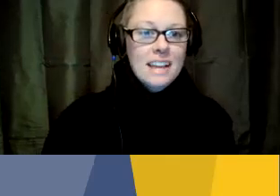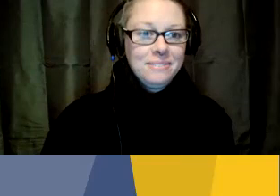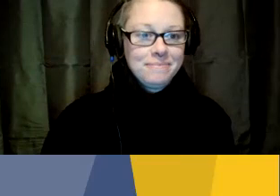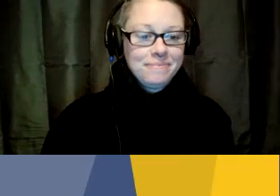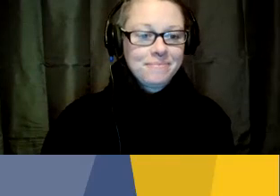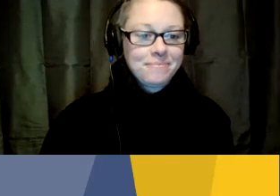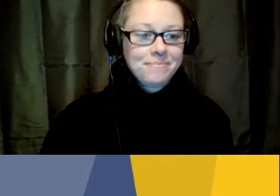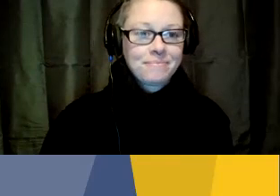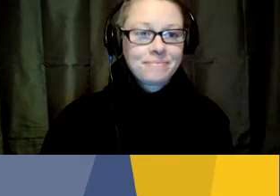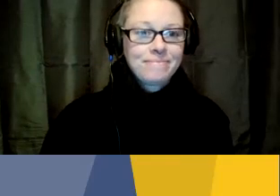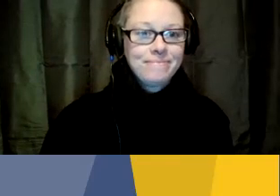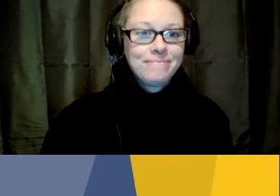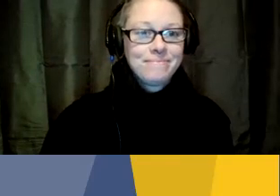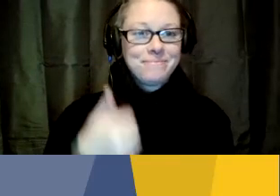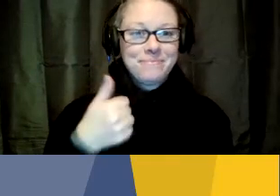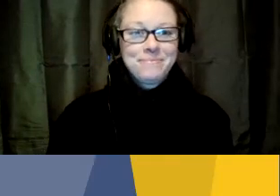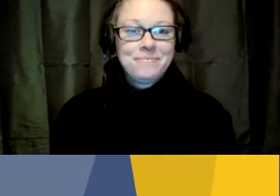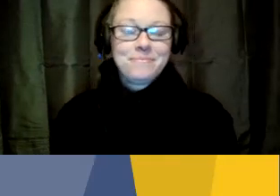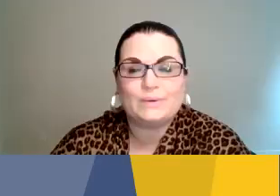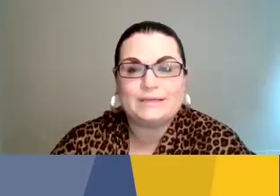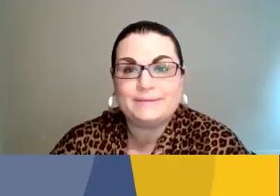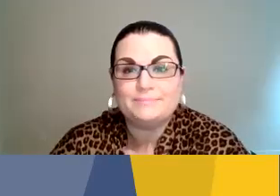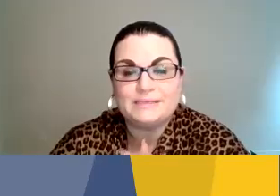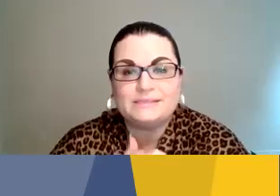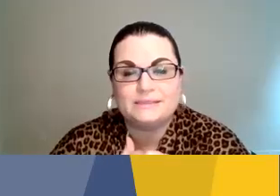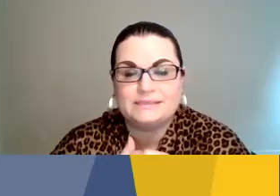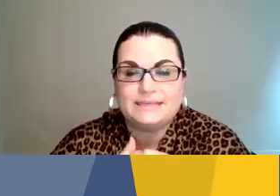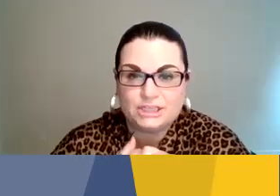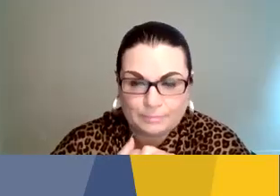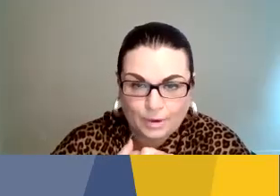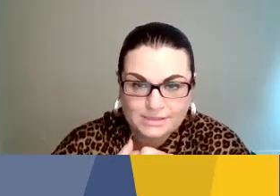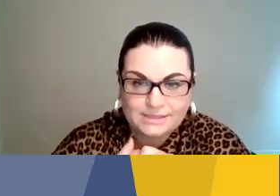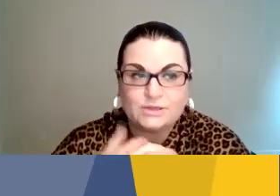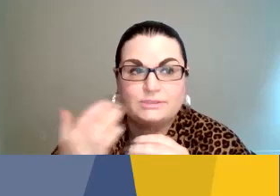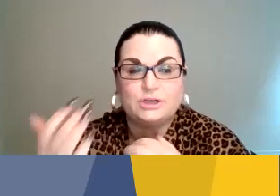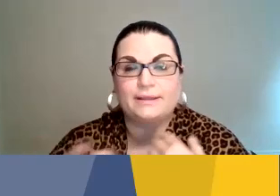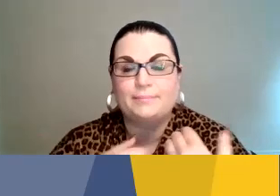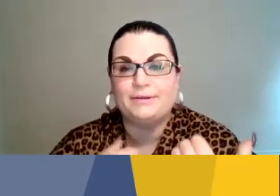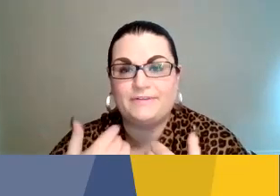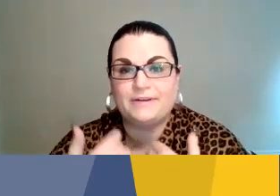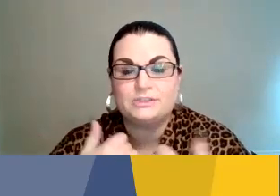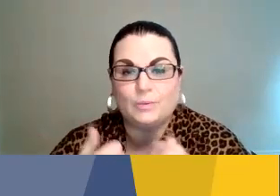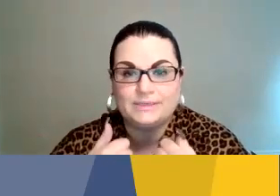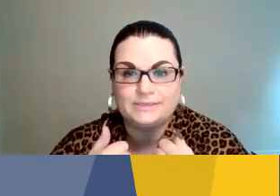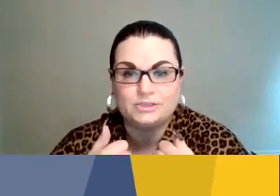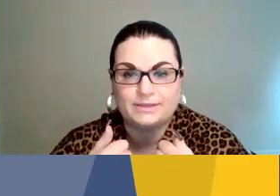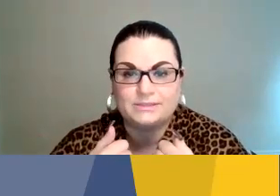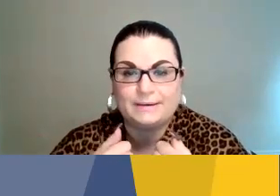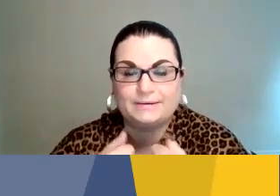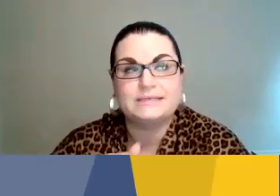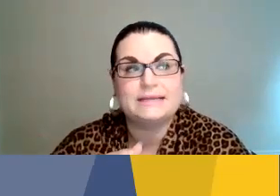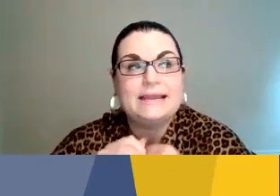All set. Thank you. So during the bid solicitation process, so I was talking about fairness, openness,